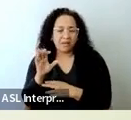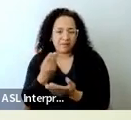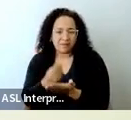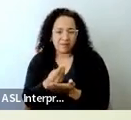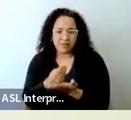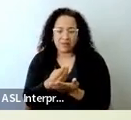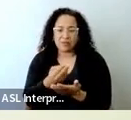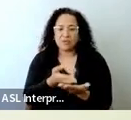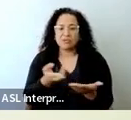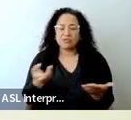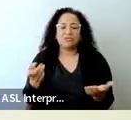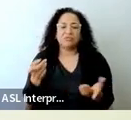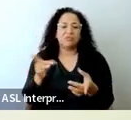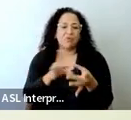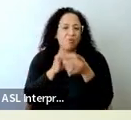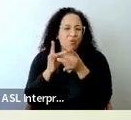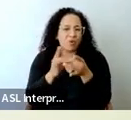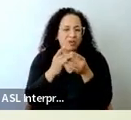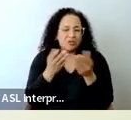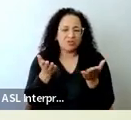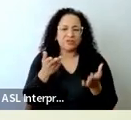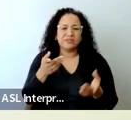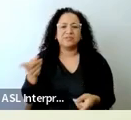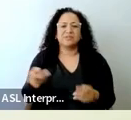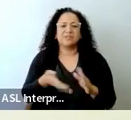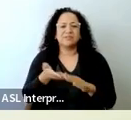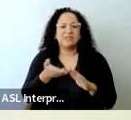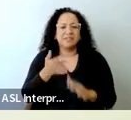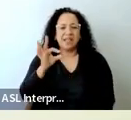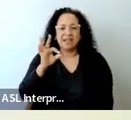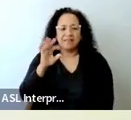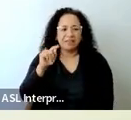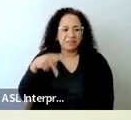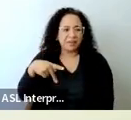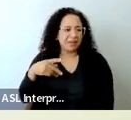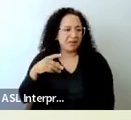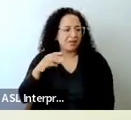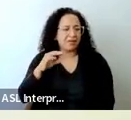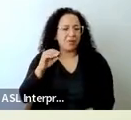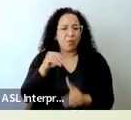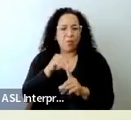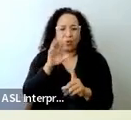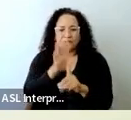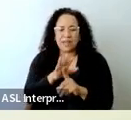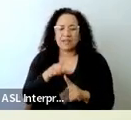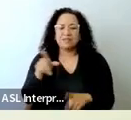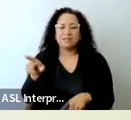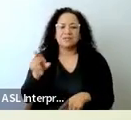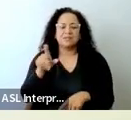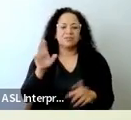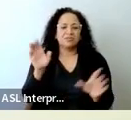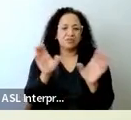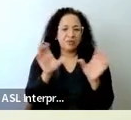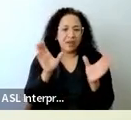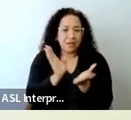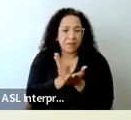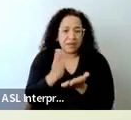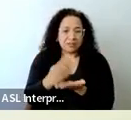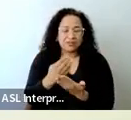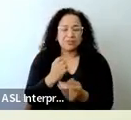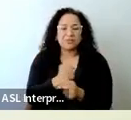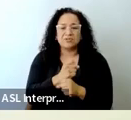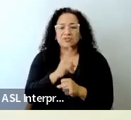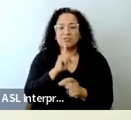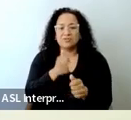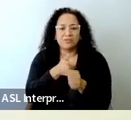coordination. They facilitate SDP orientations. They certify budgets. They review spending plans, ensure